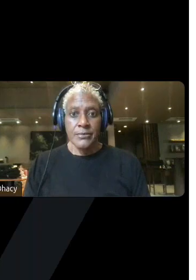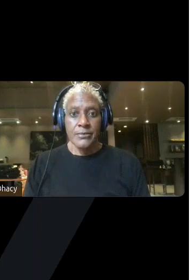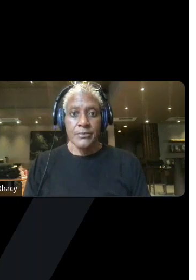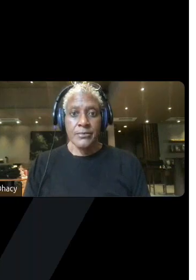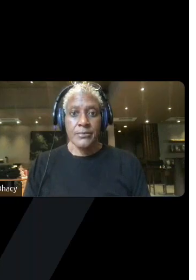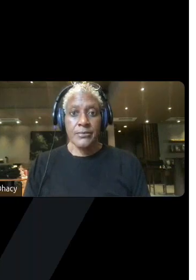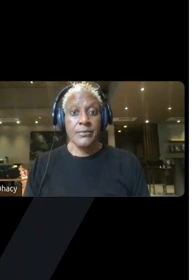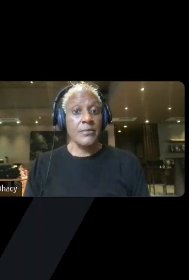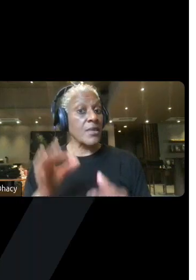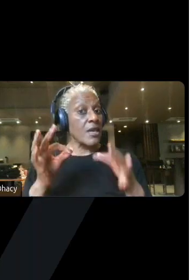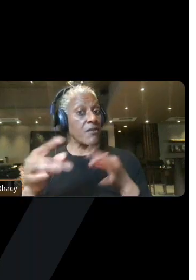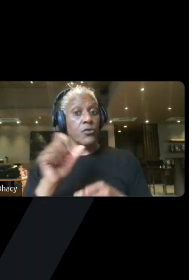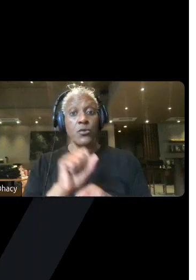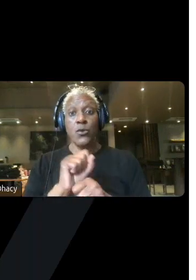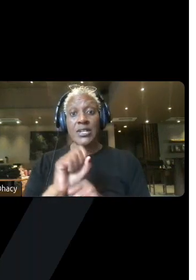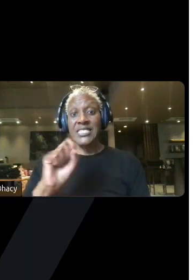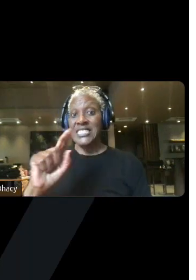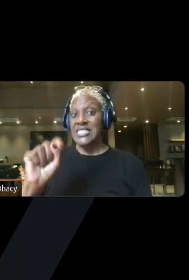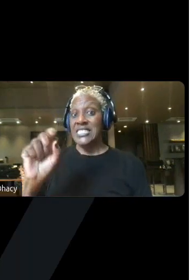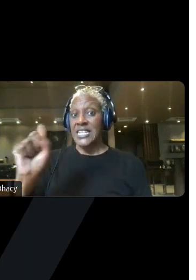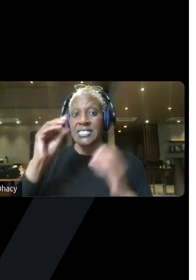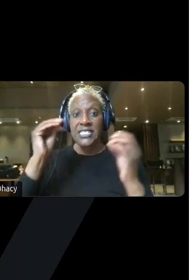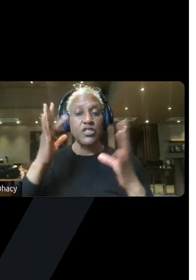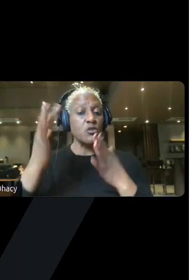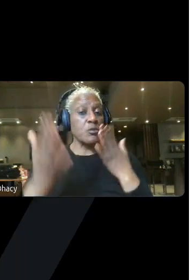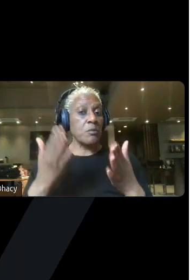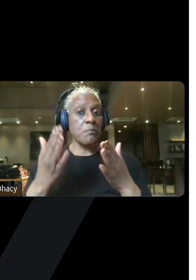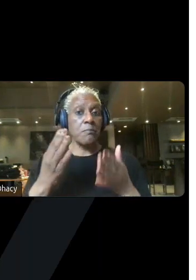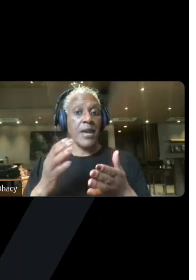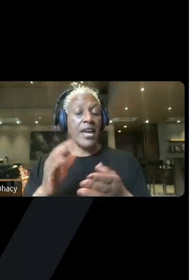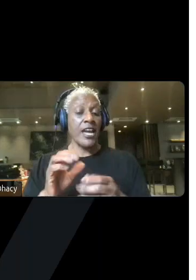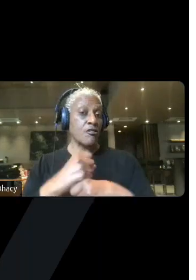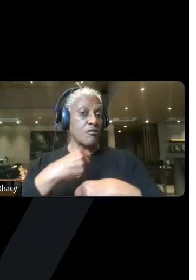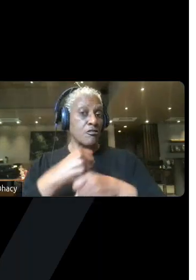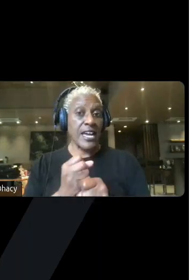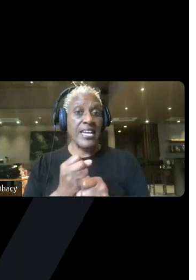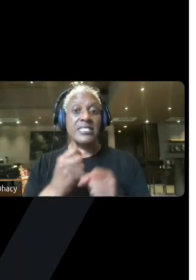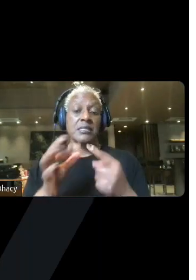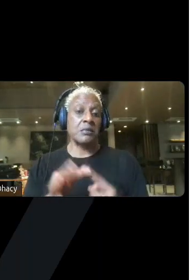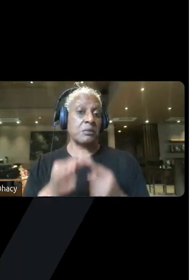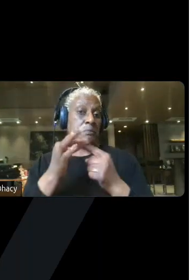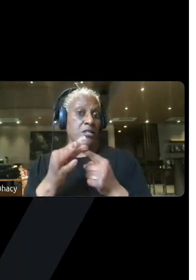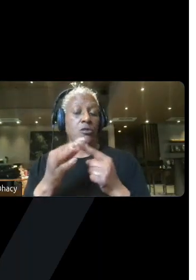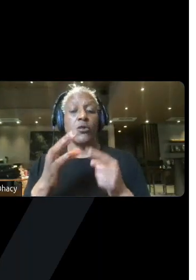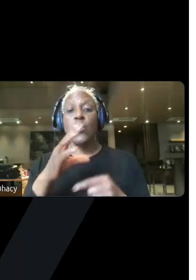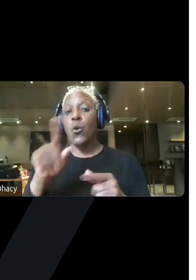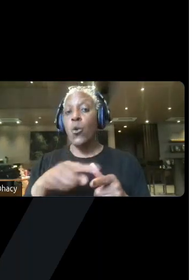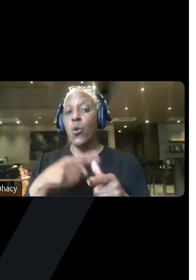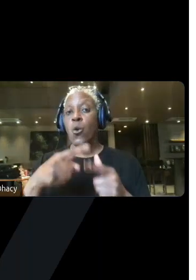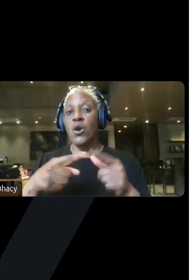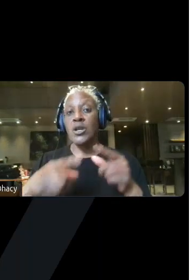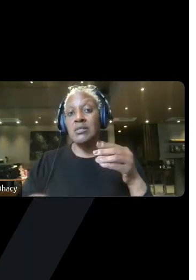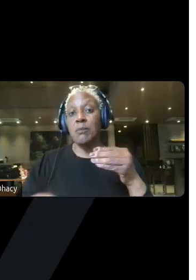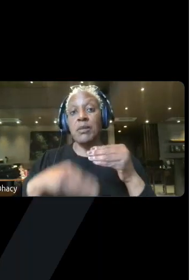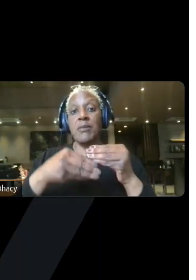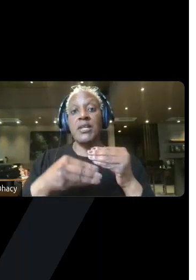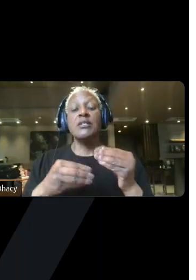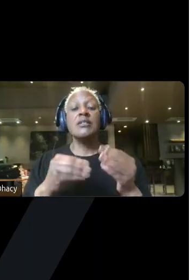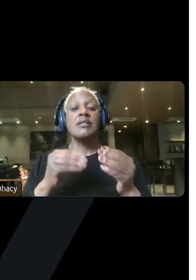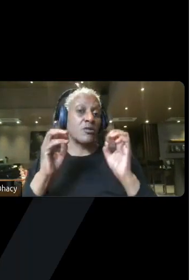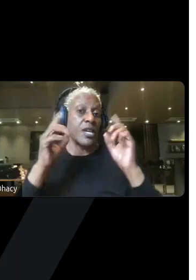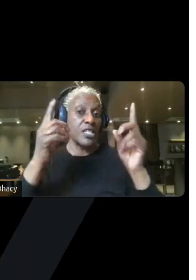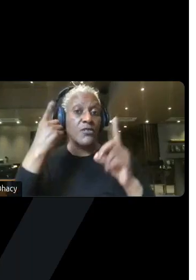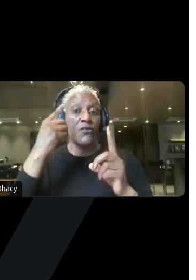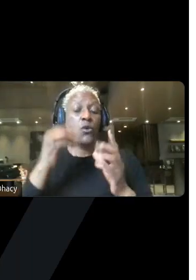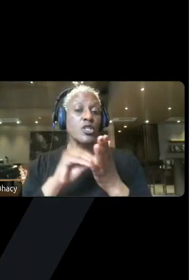As a SETS teacher, you may provide specially designed or supplemental instruction to support the participation of students with disabilities in